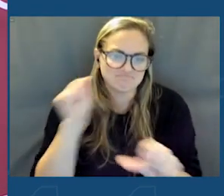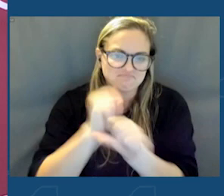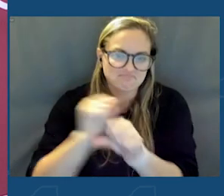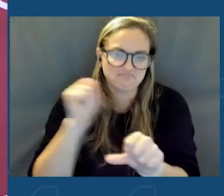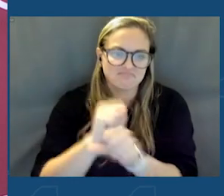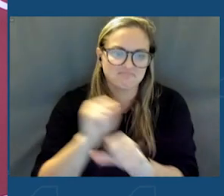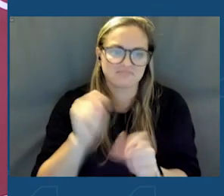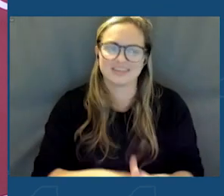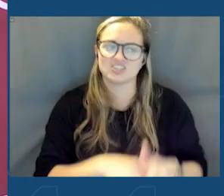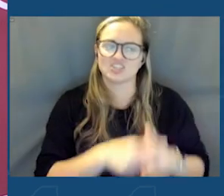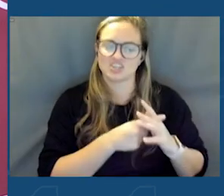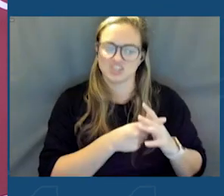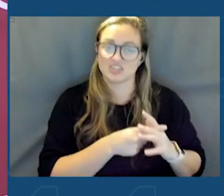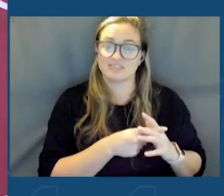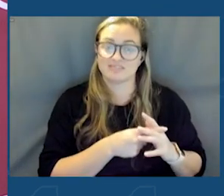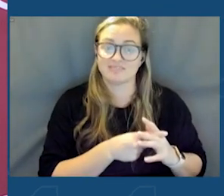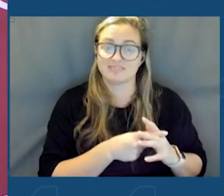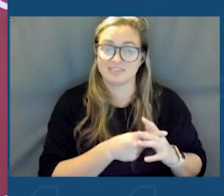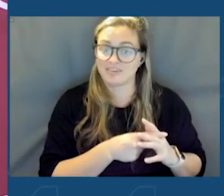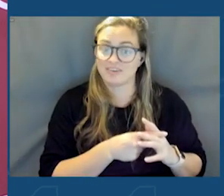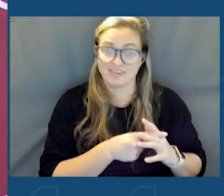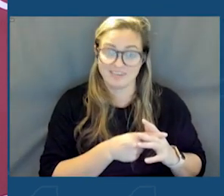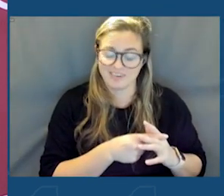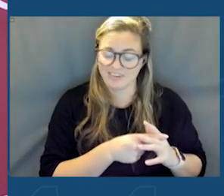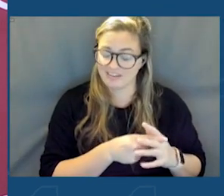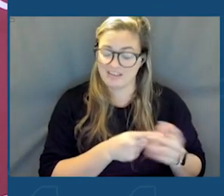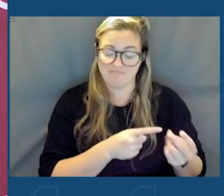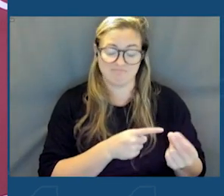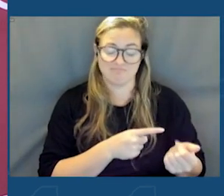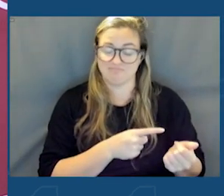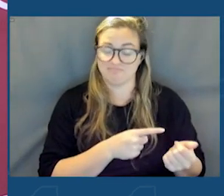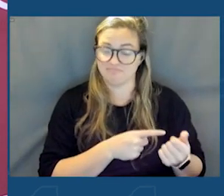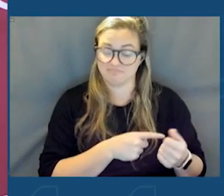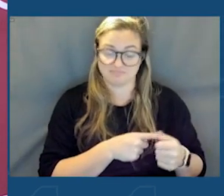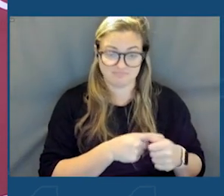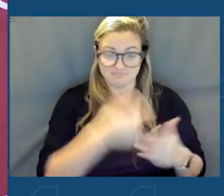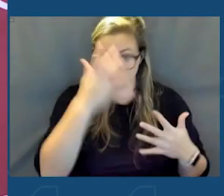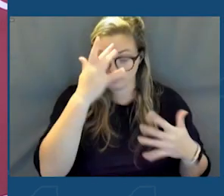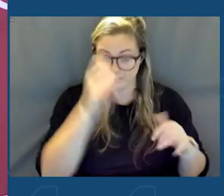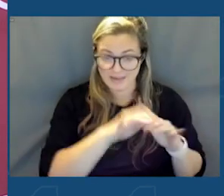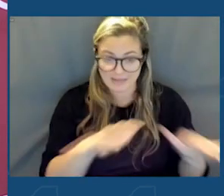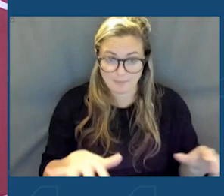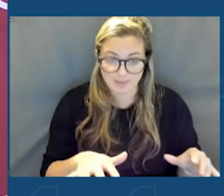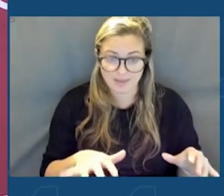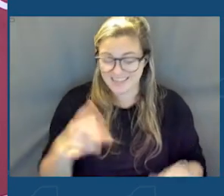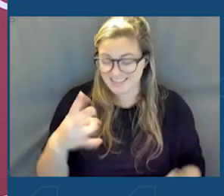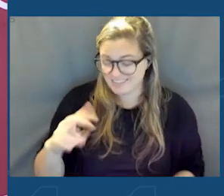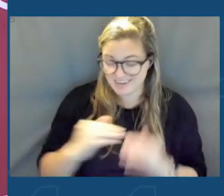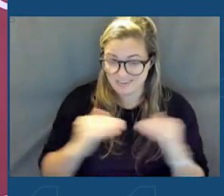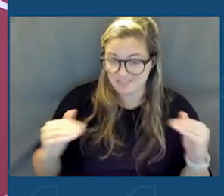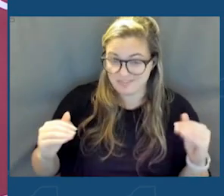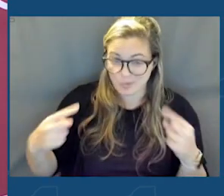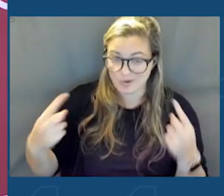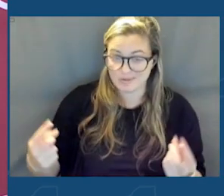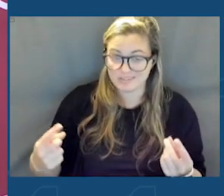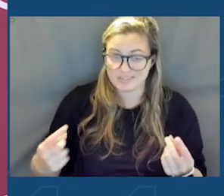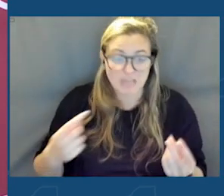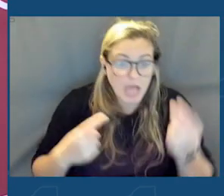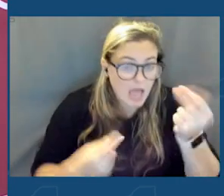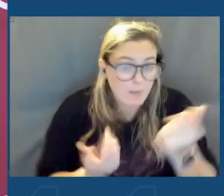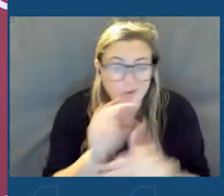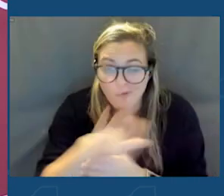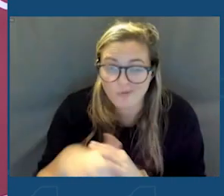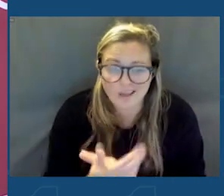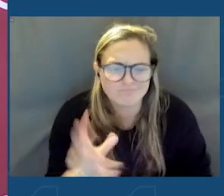started during the heat of a pandemic. I mean, we're already 17 stories. It didn't happen overnight. This has been going on. The hardworking men and